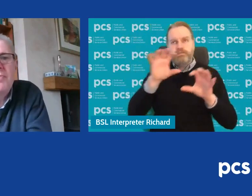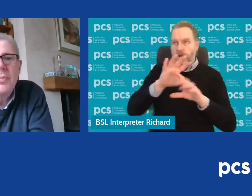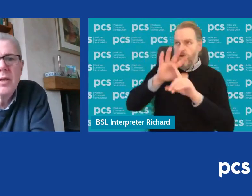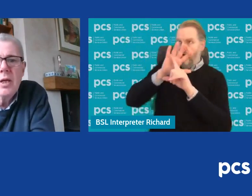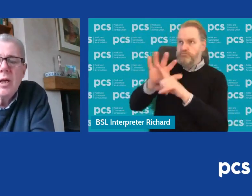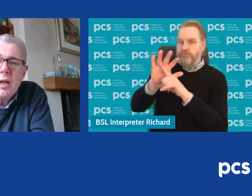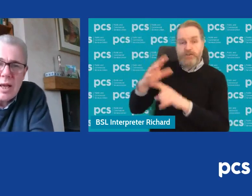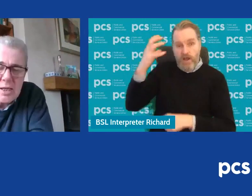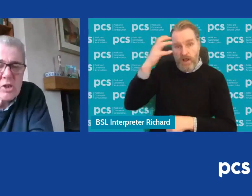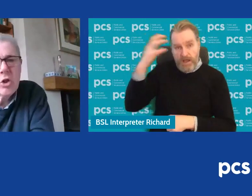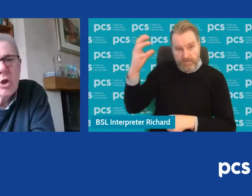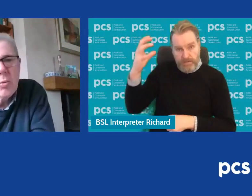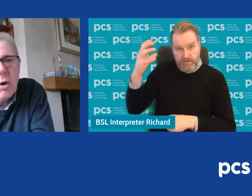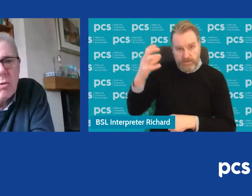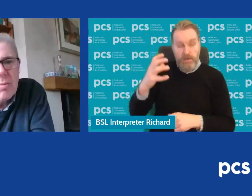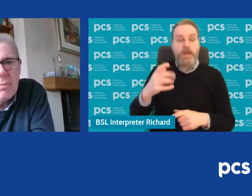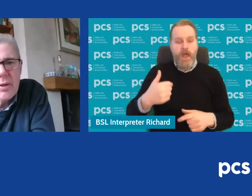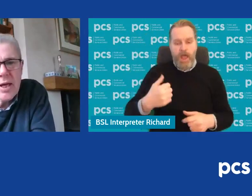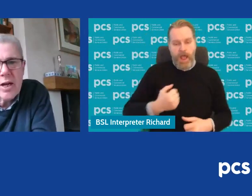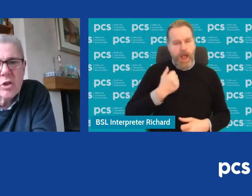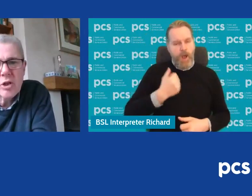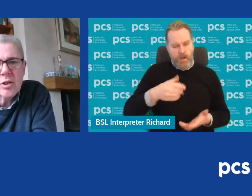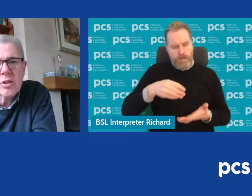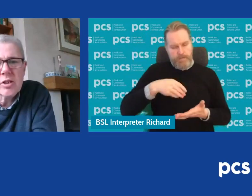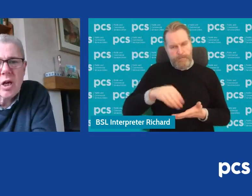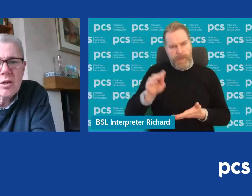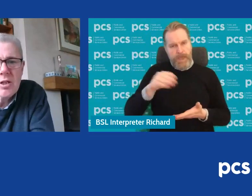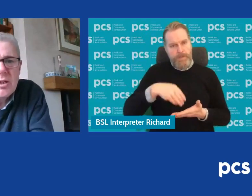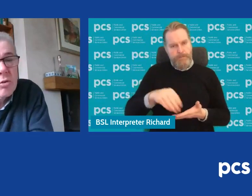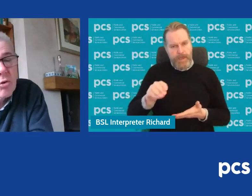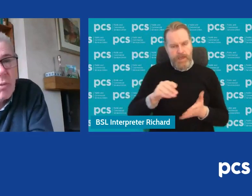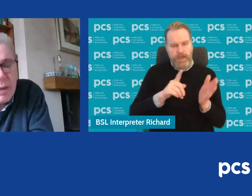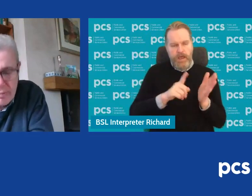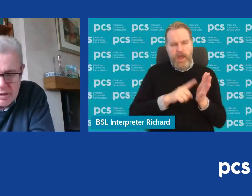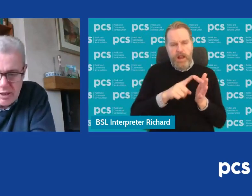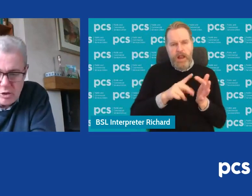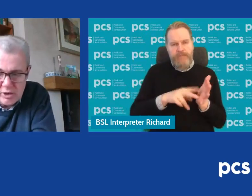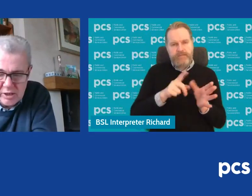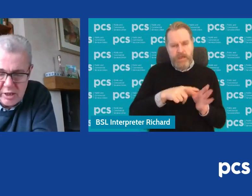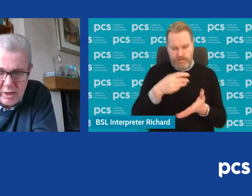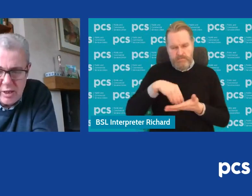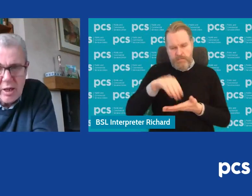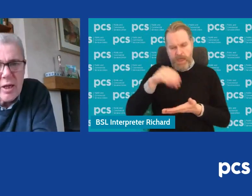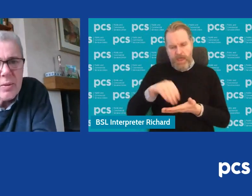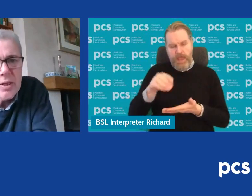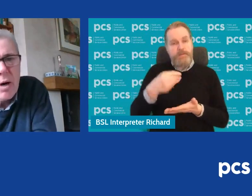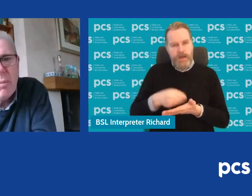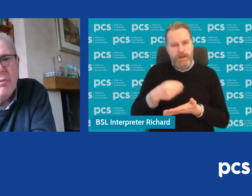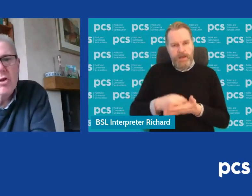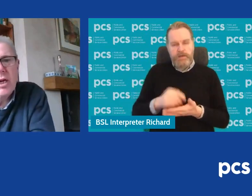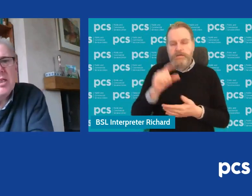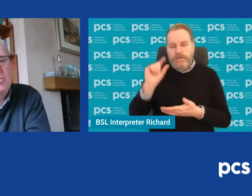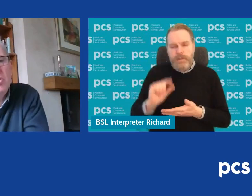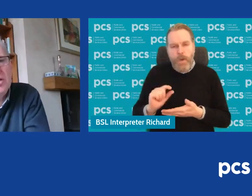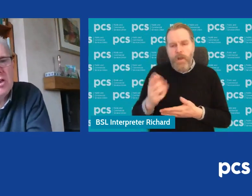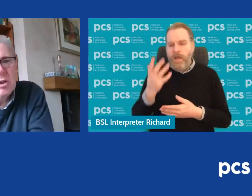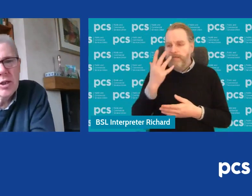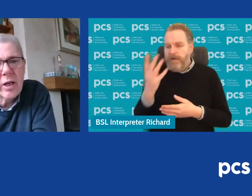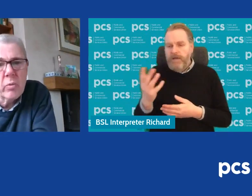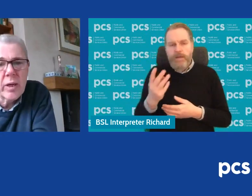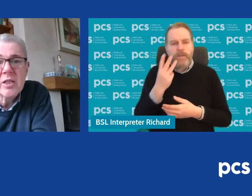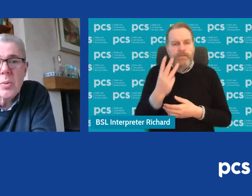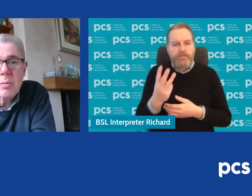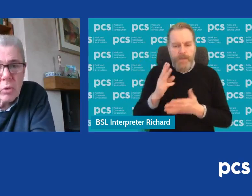the government. Last year, we all remember that action that started in the Rural Payments Agency, in the Department for Transport,